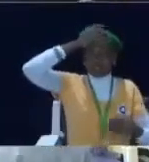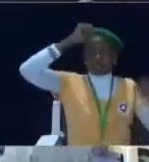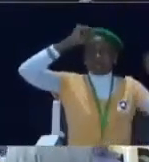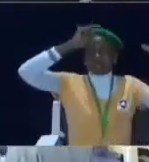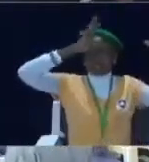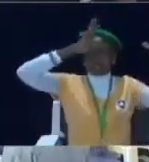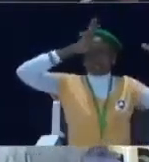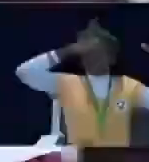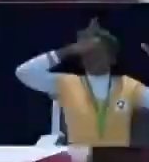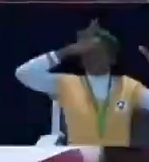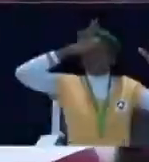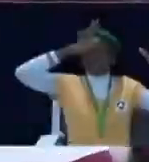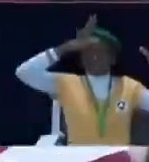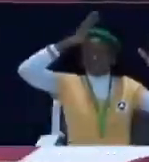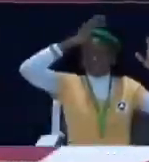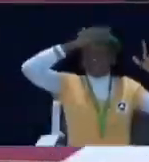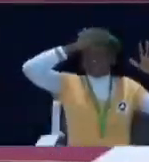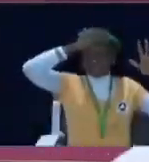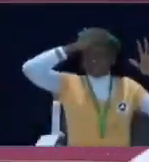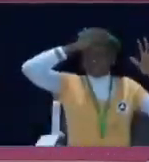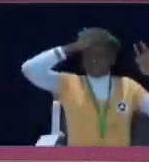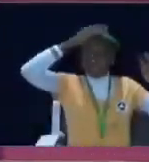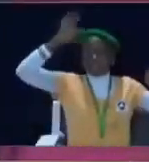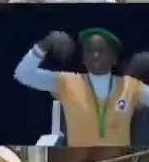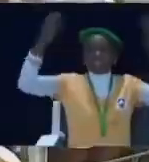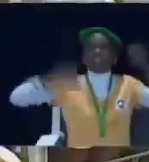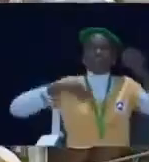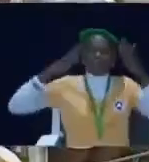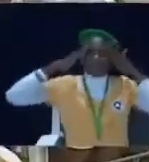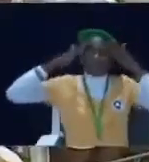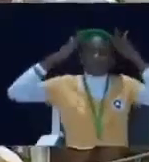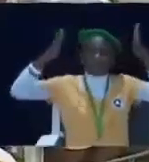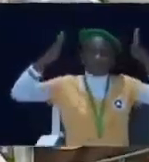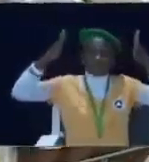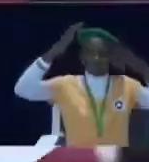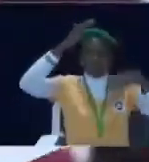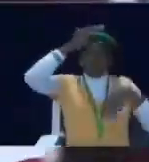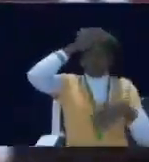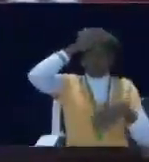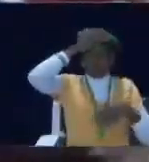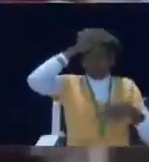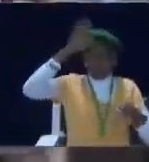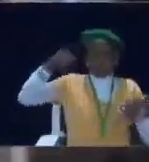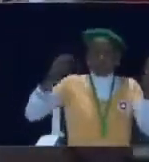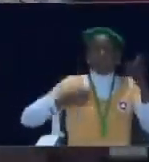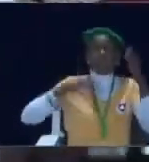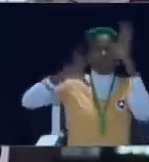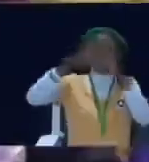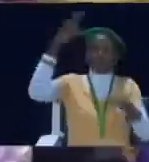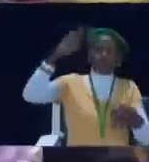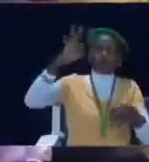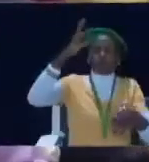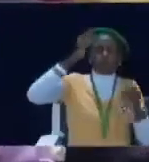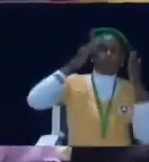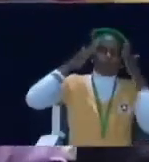Father, give me focus. Give me the spirit of